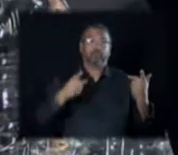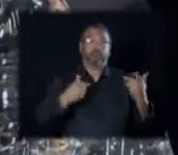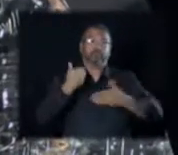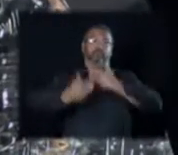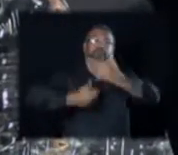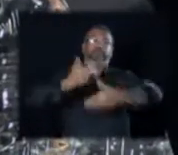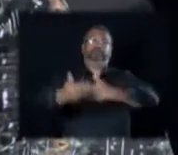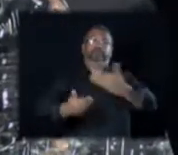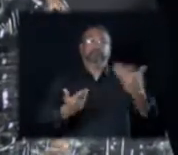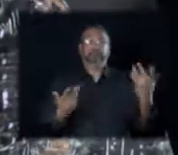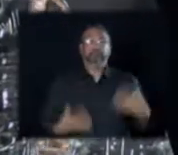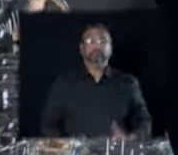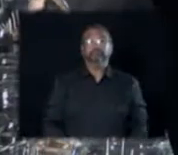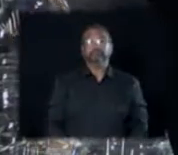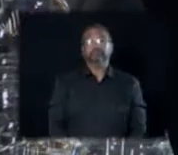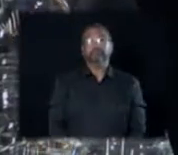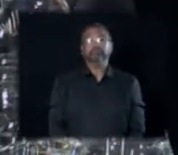order